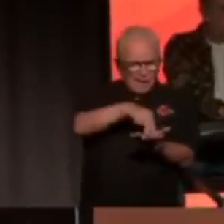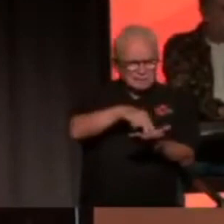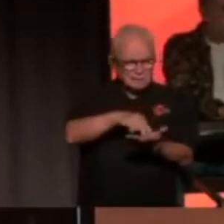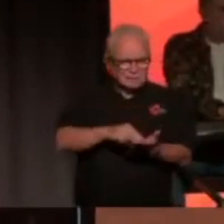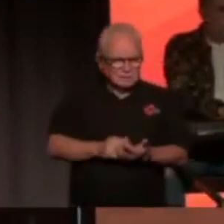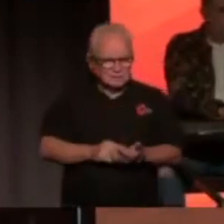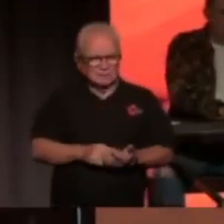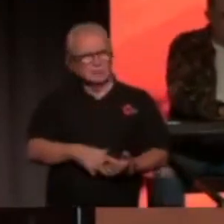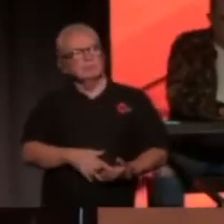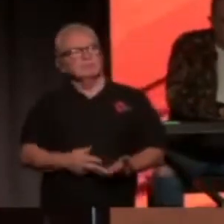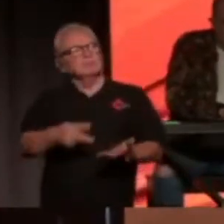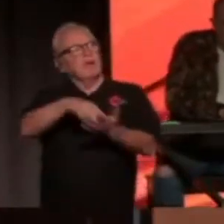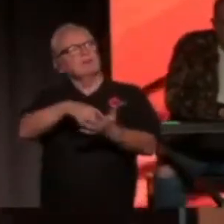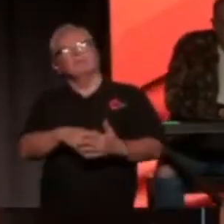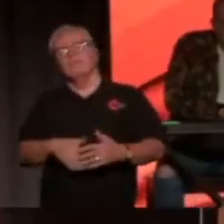and fight